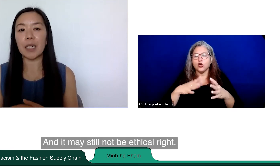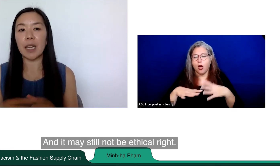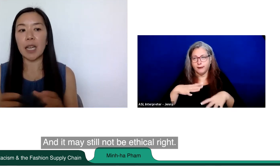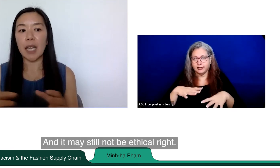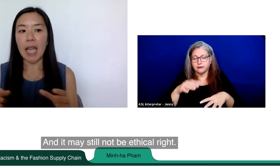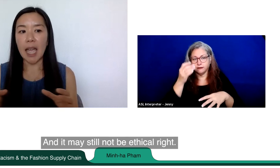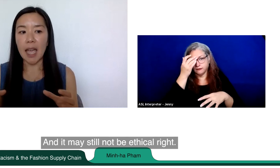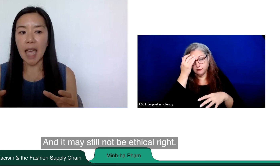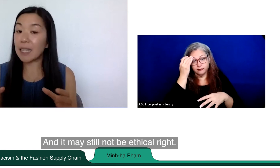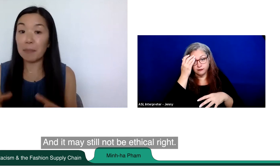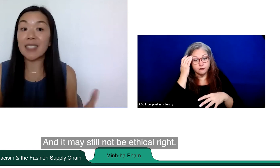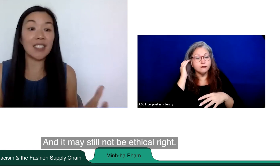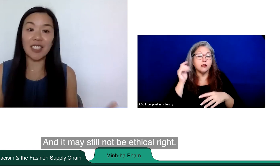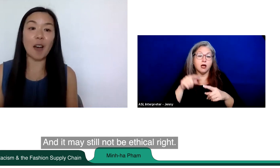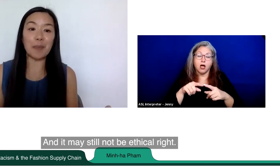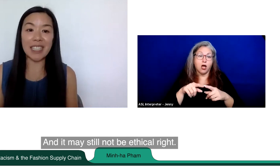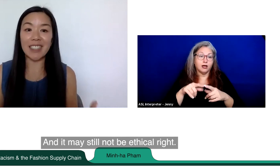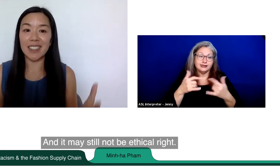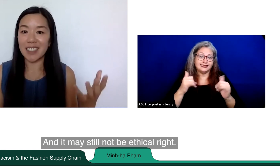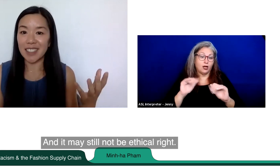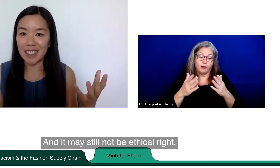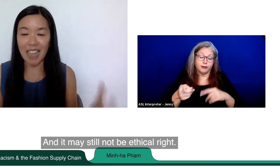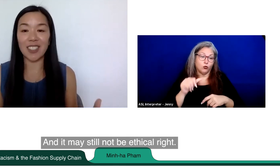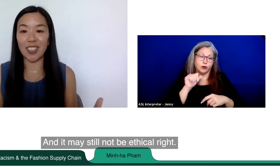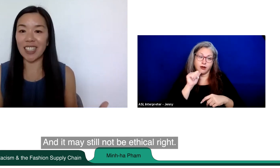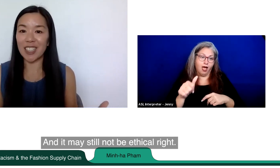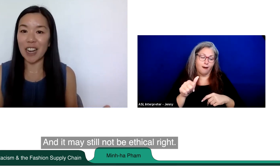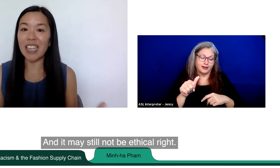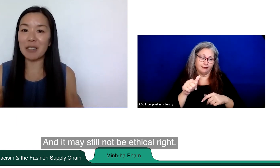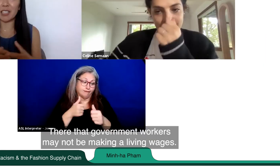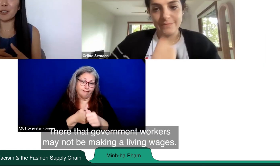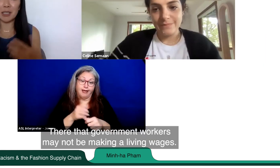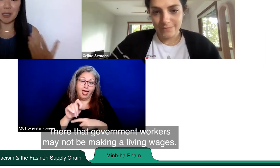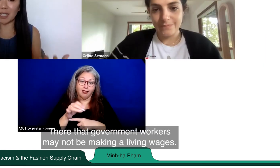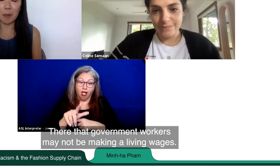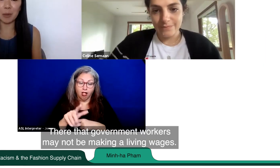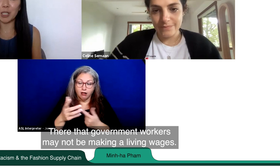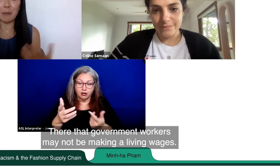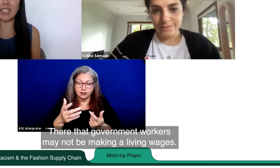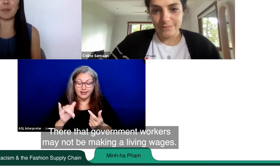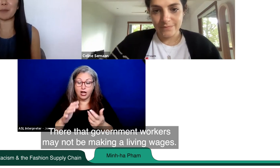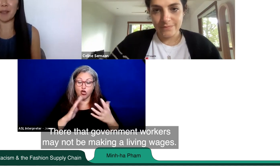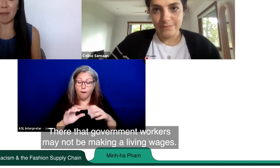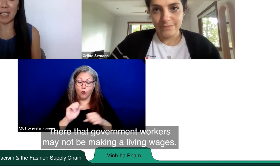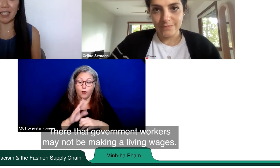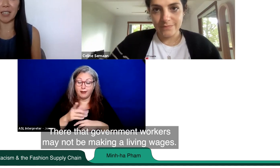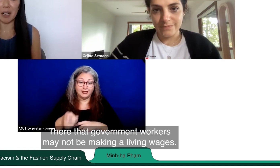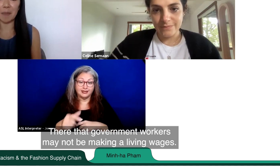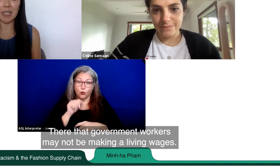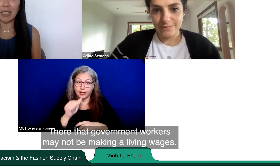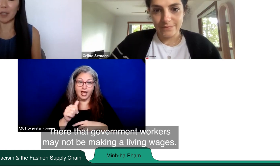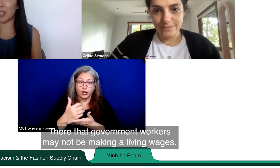and it may still not be ethical, right? That garment workers may not be